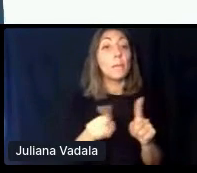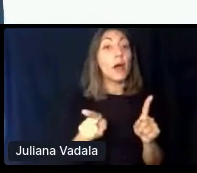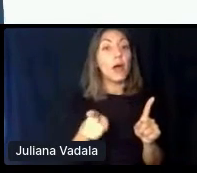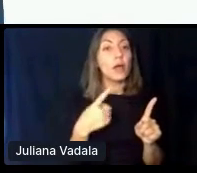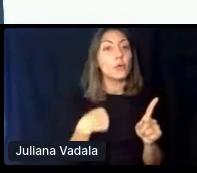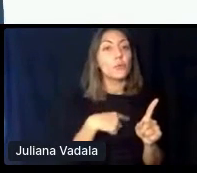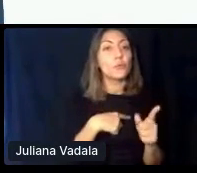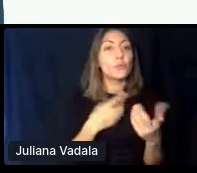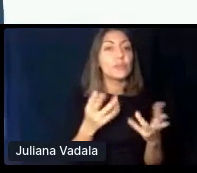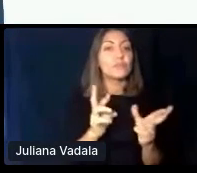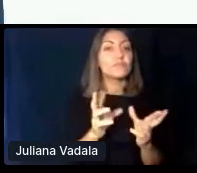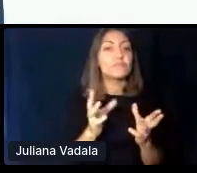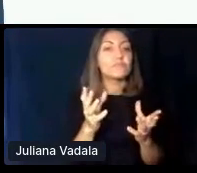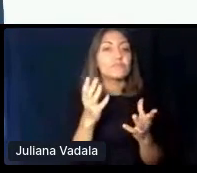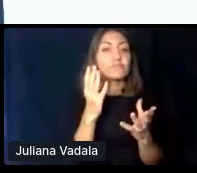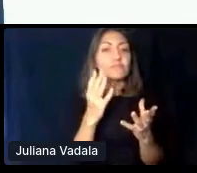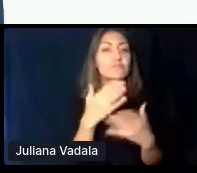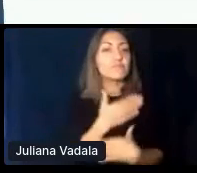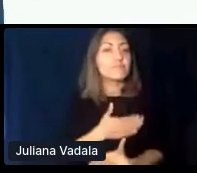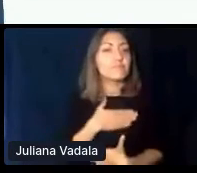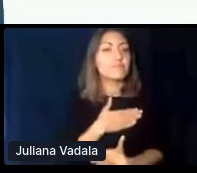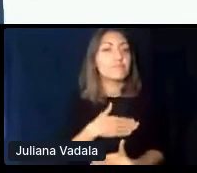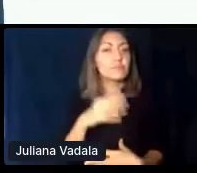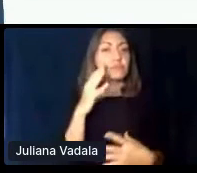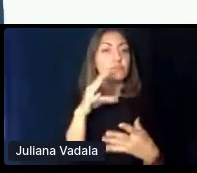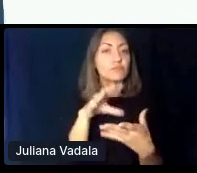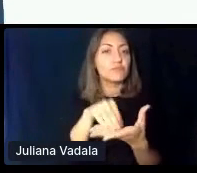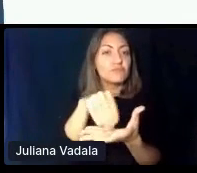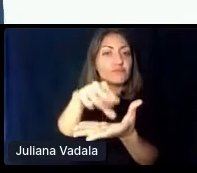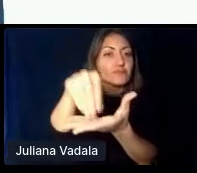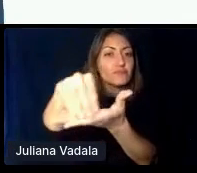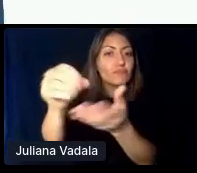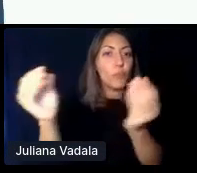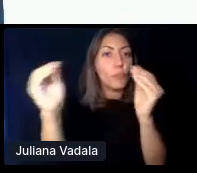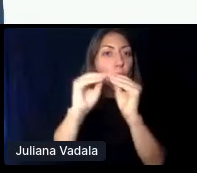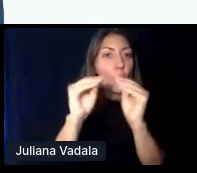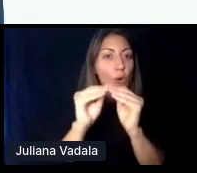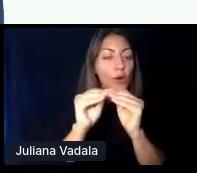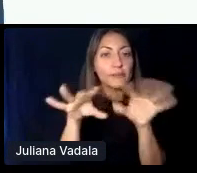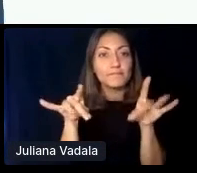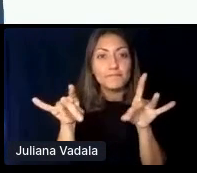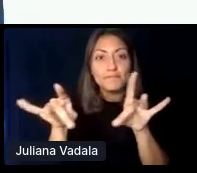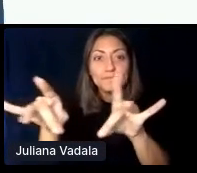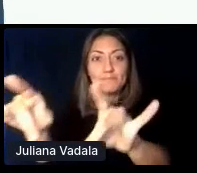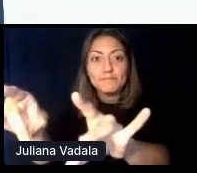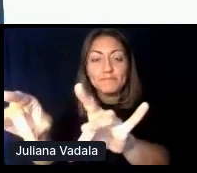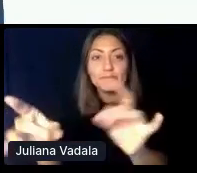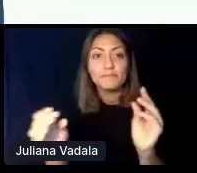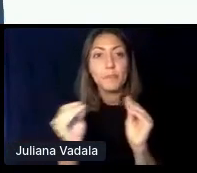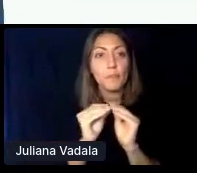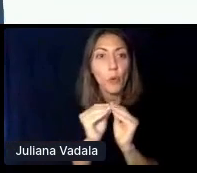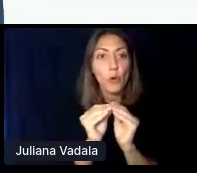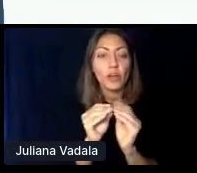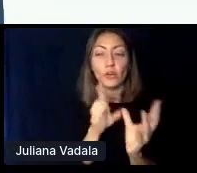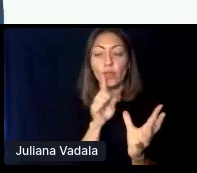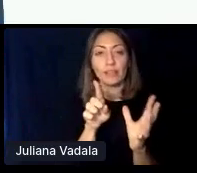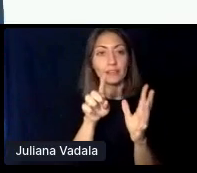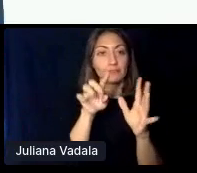learning. Our job is actually to continually expand a range of differences